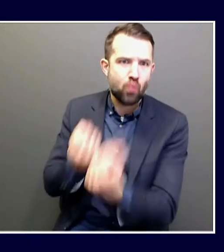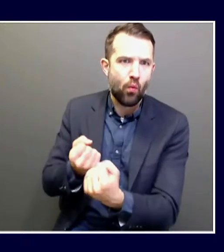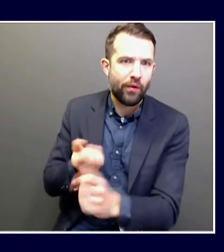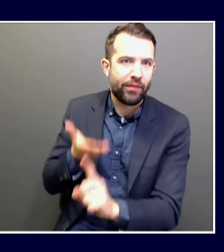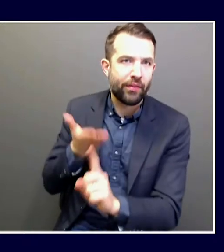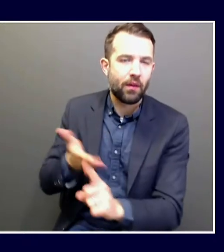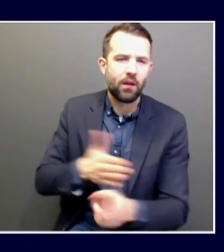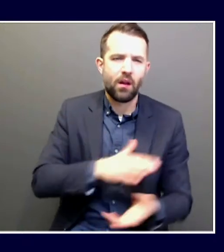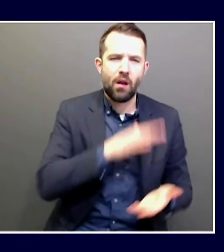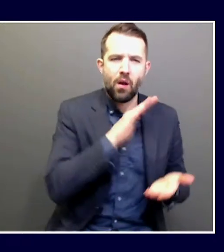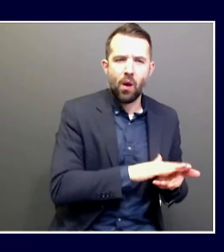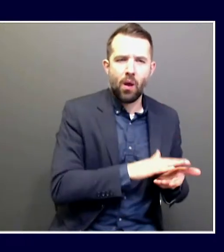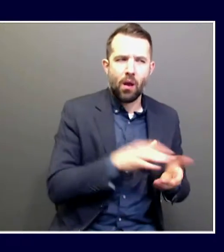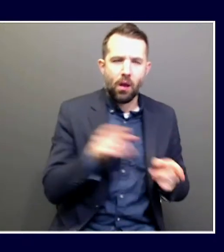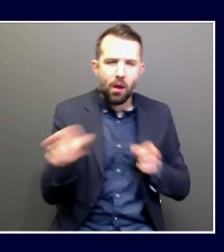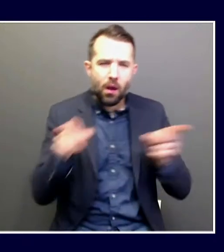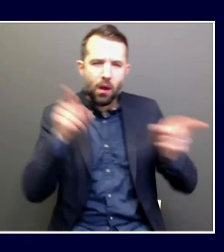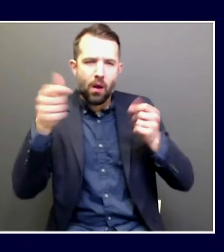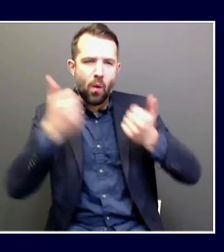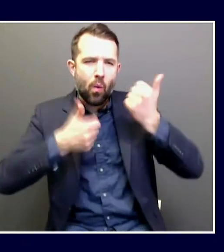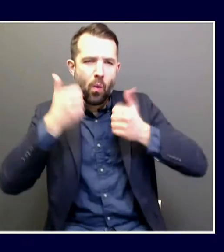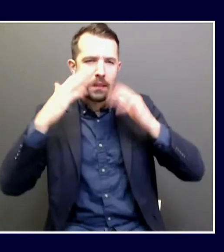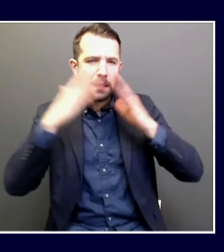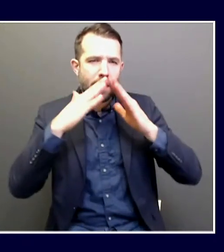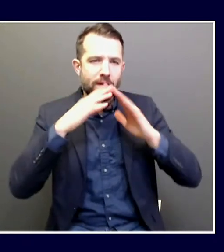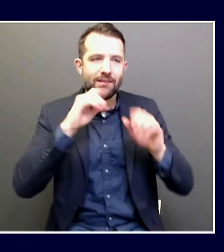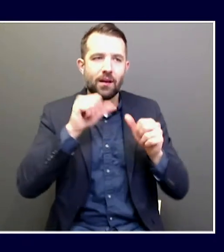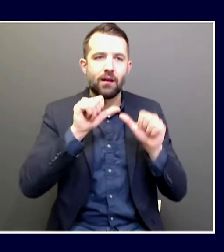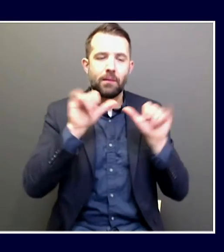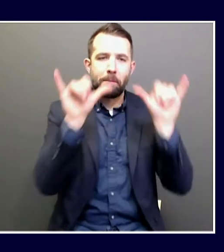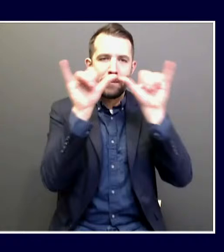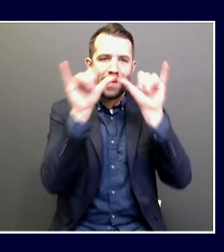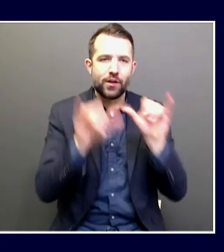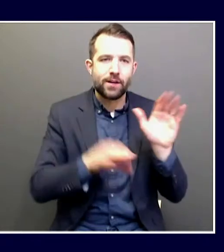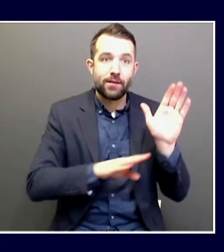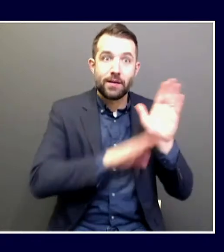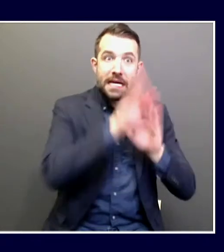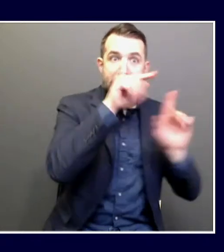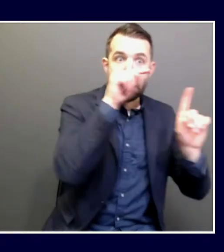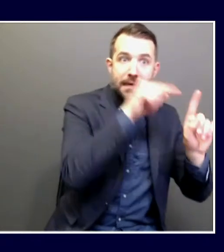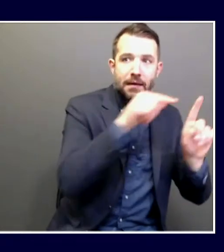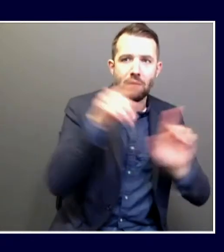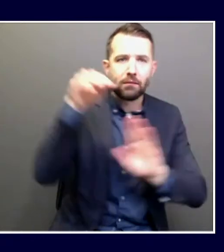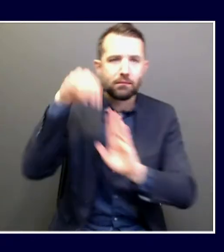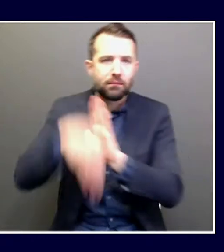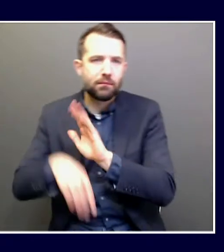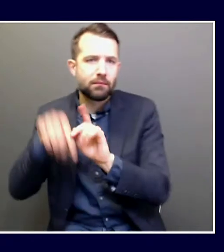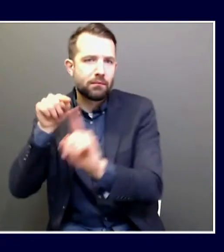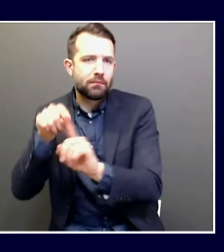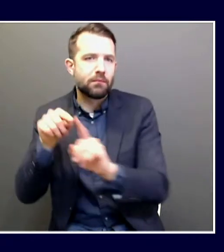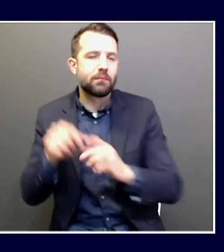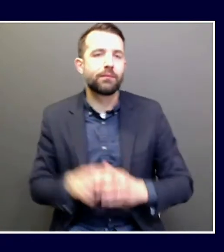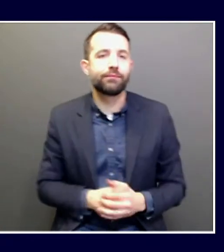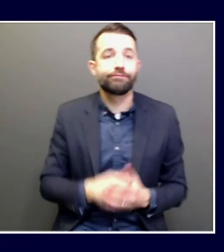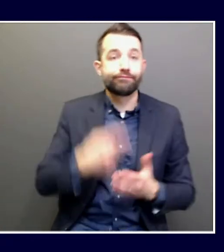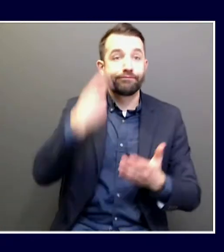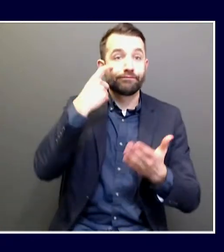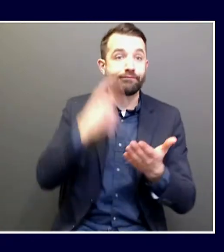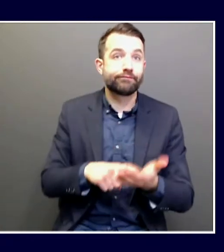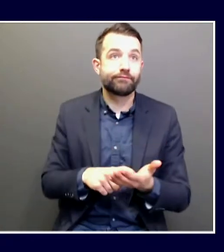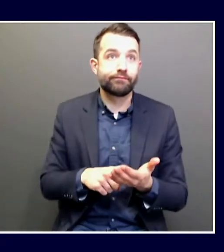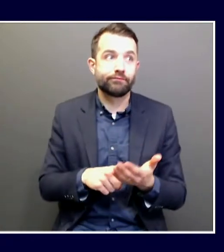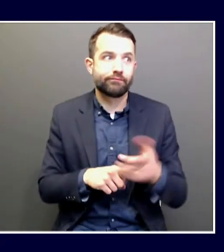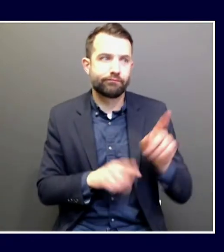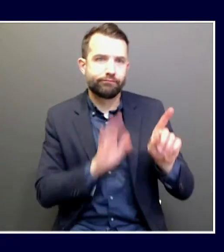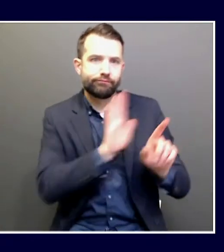in COVID-19 levels in the wastewater have been shown to track the changes in COVID-19 rates